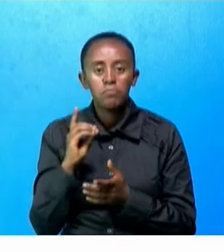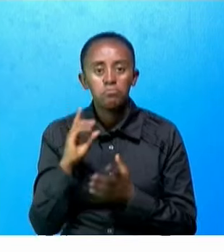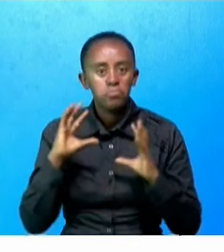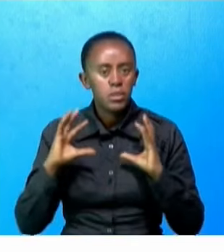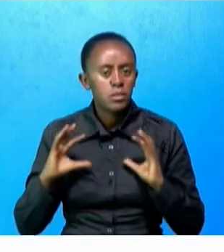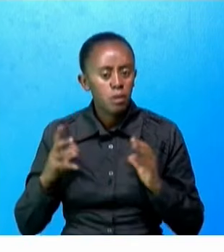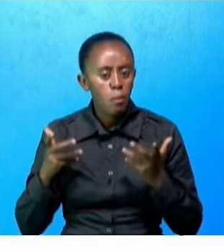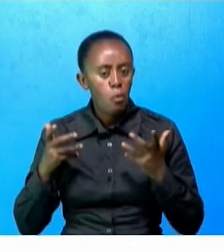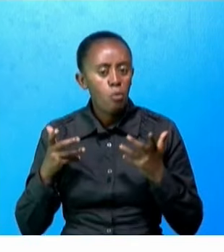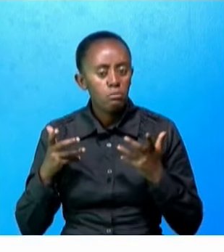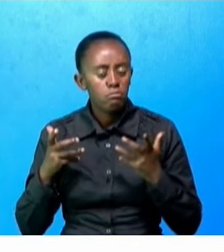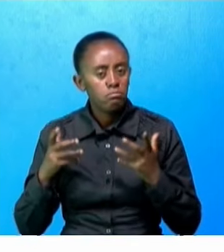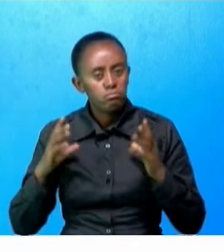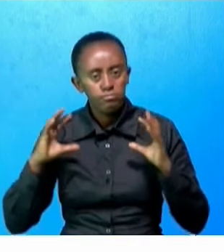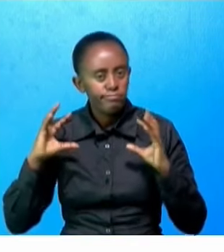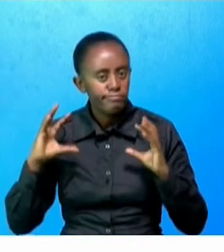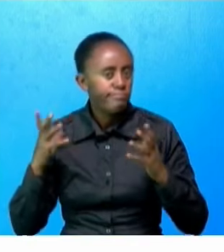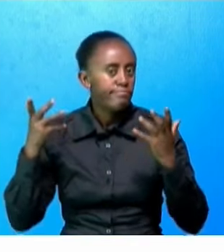disappoint.